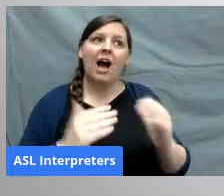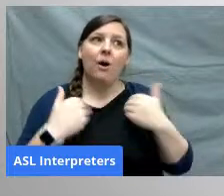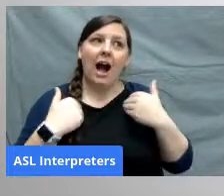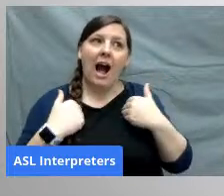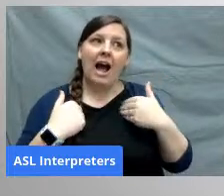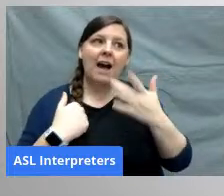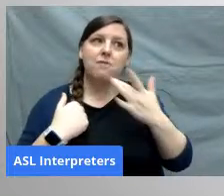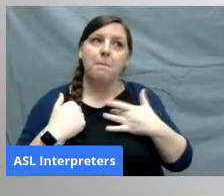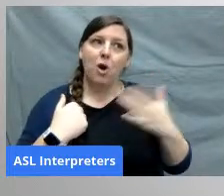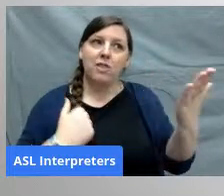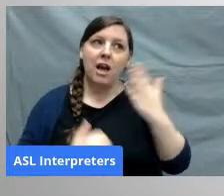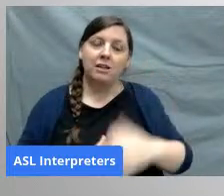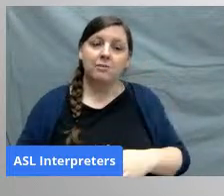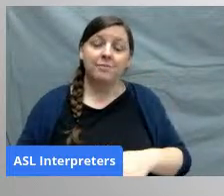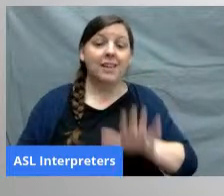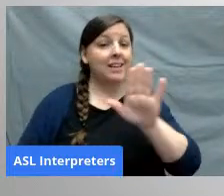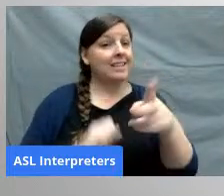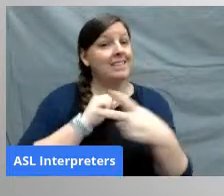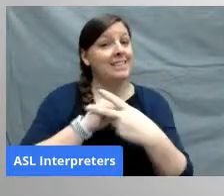energy.